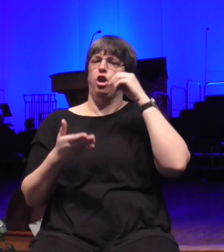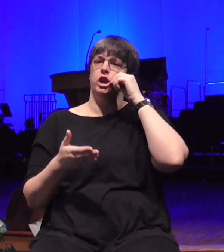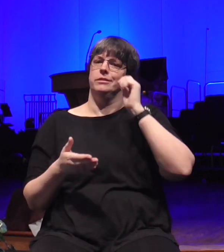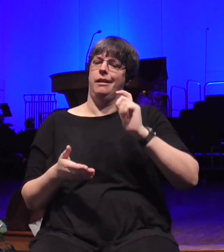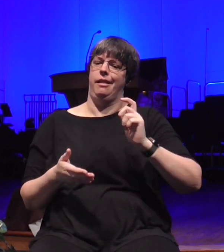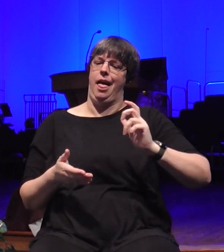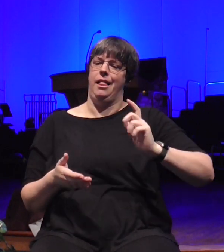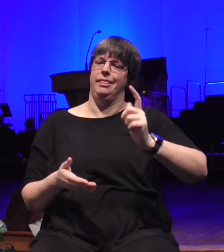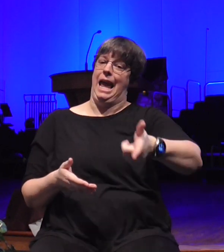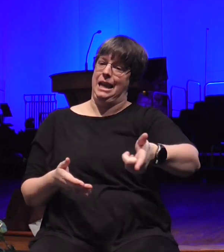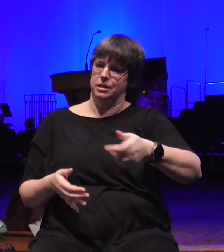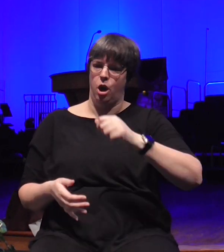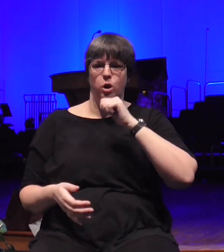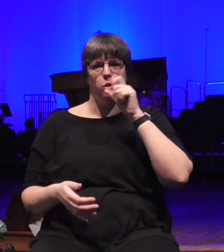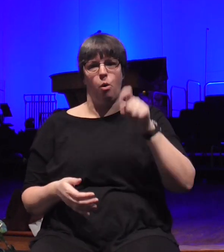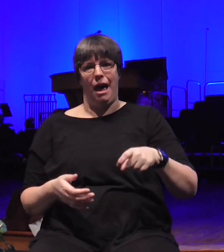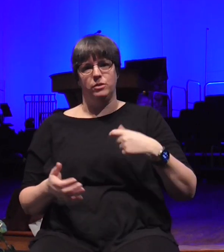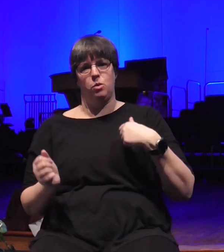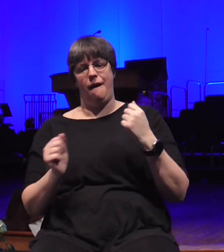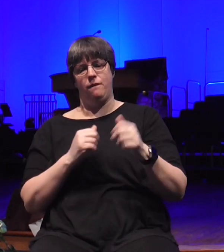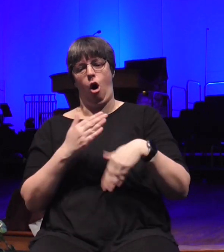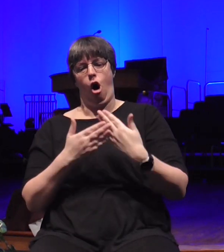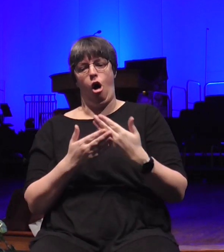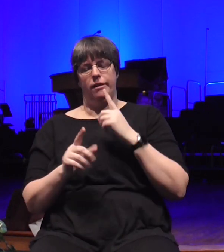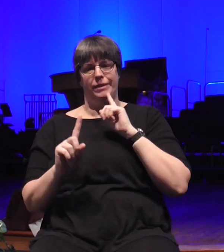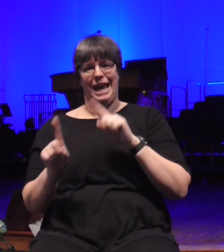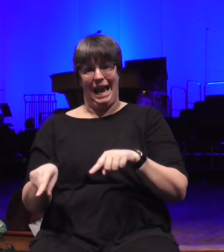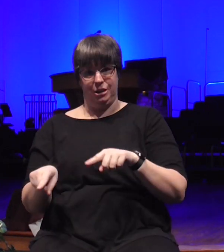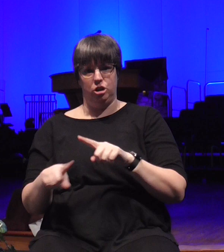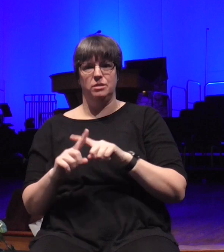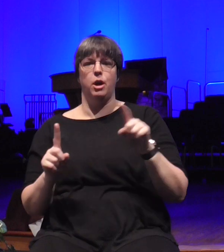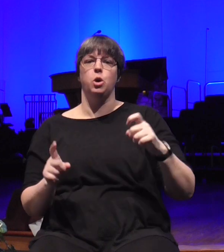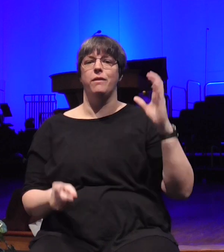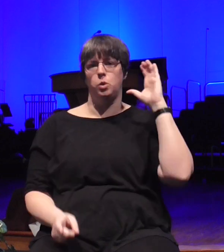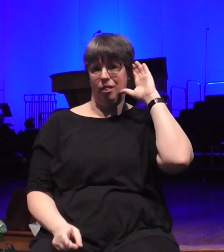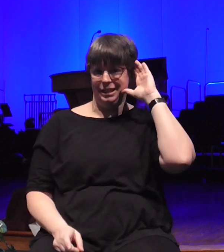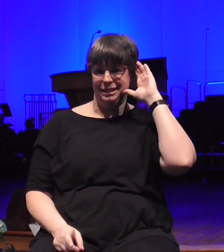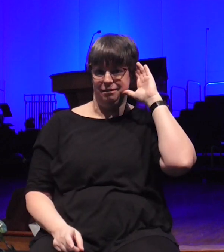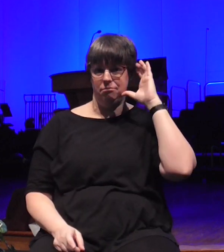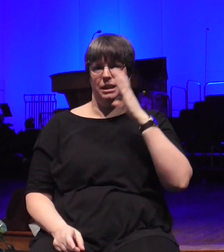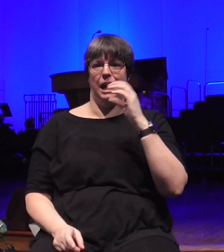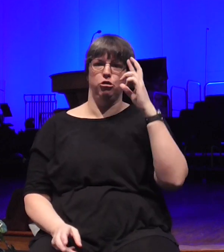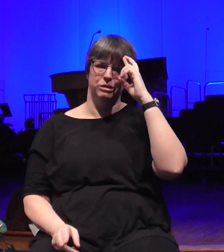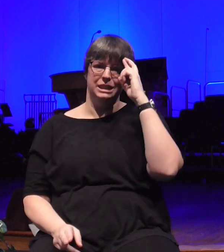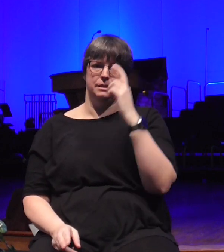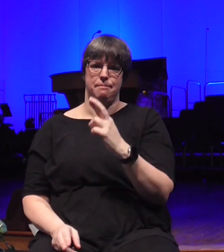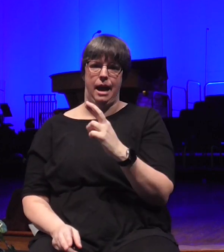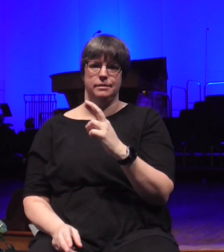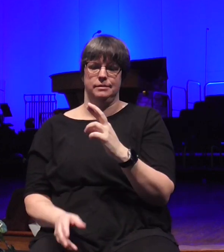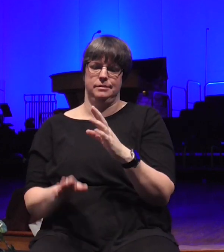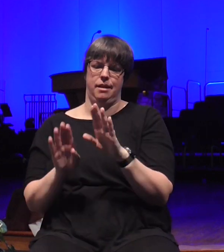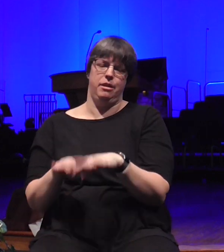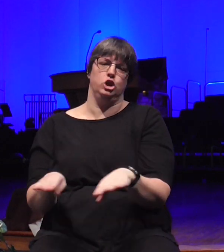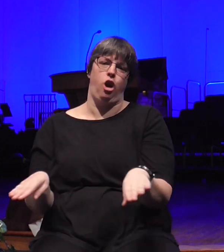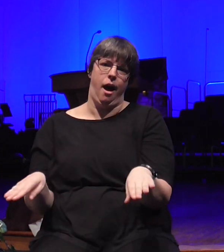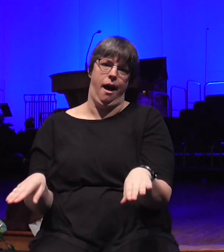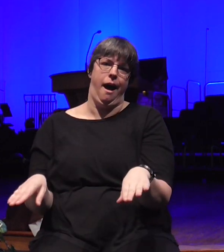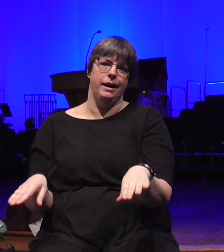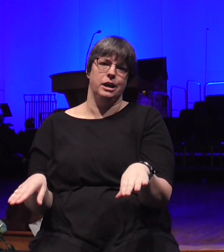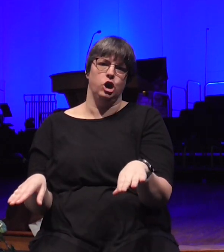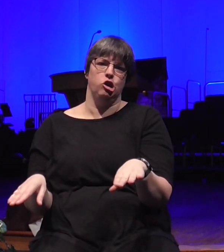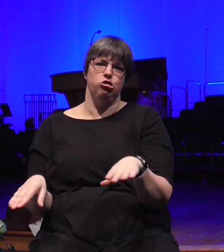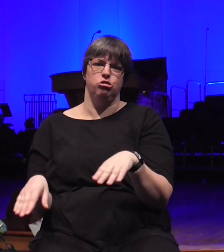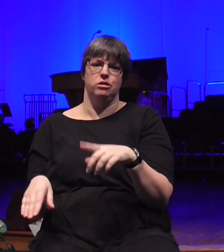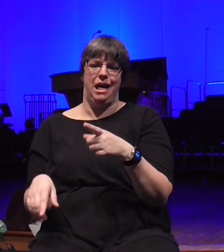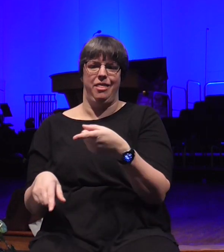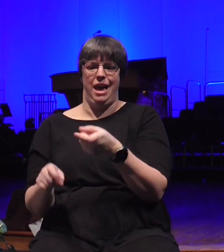answers. What you get to do is listen better, listen a lot, and just respect the genius in every child and seek